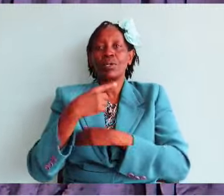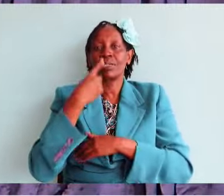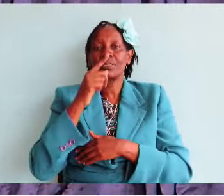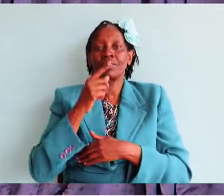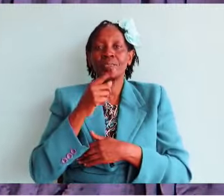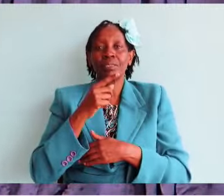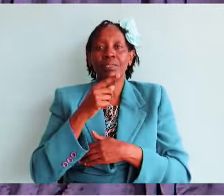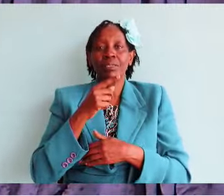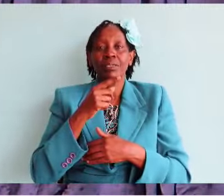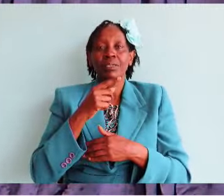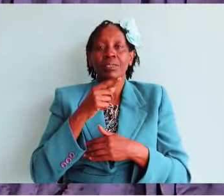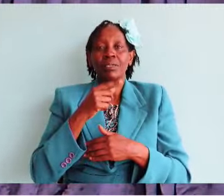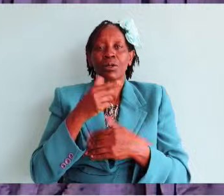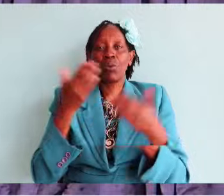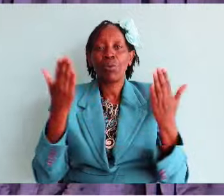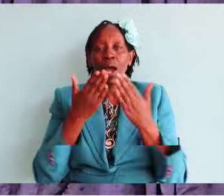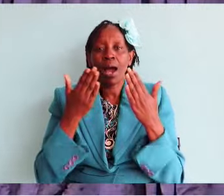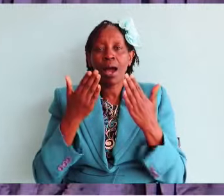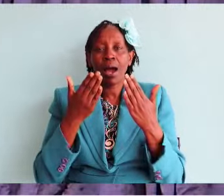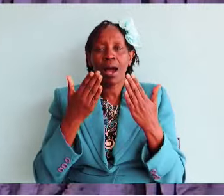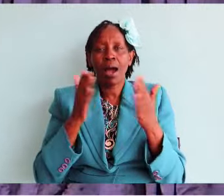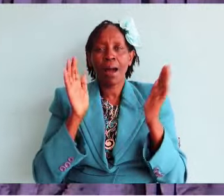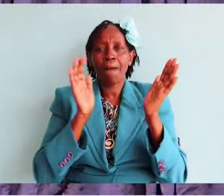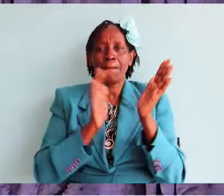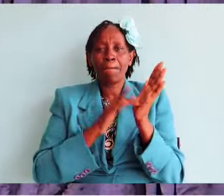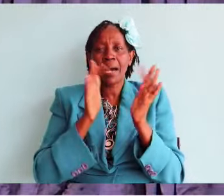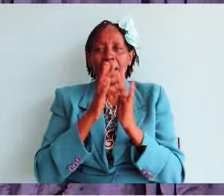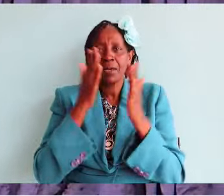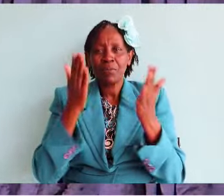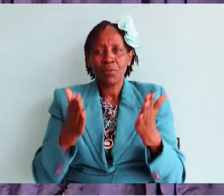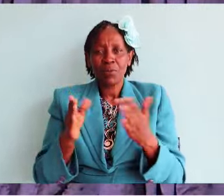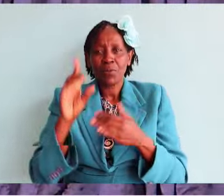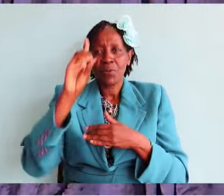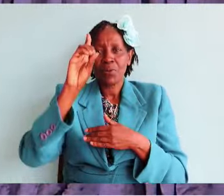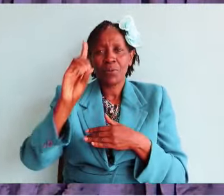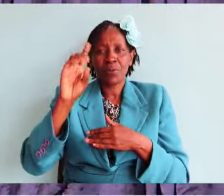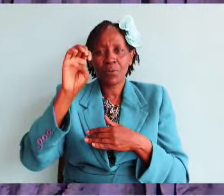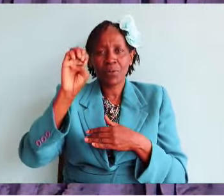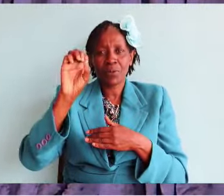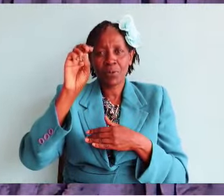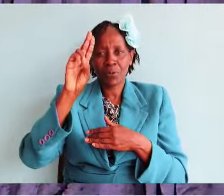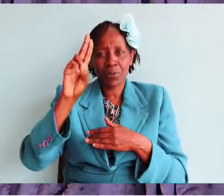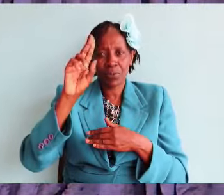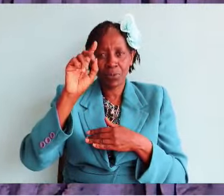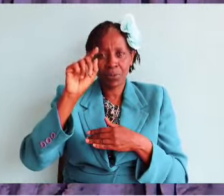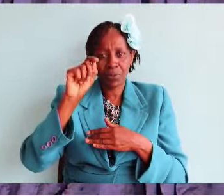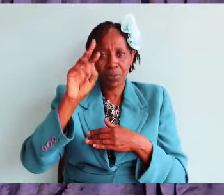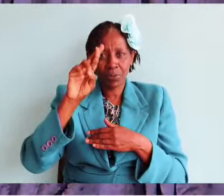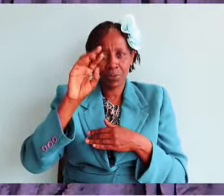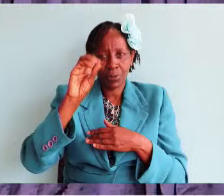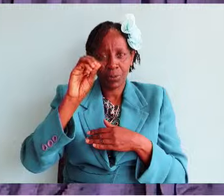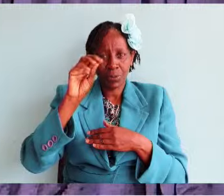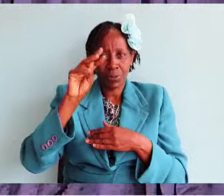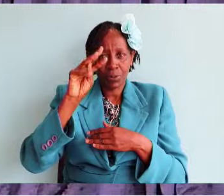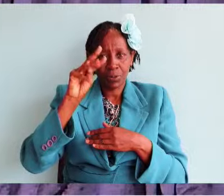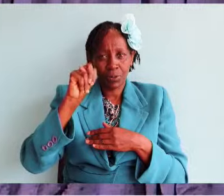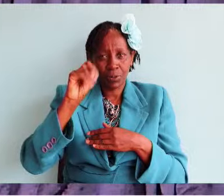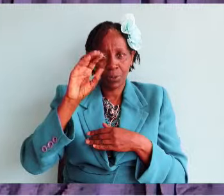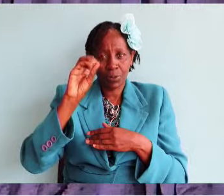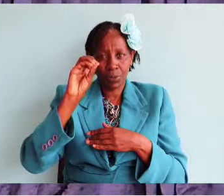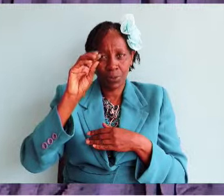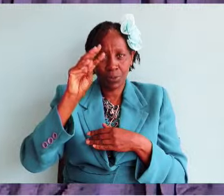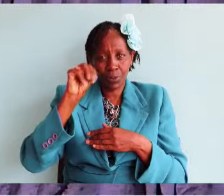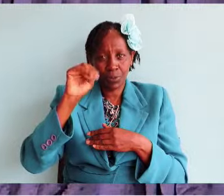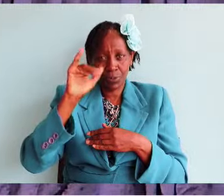verse 17. He says, beware lest you say in your heart, my power and